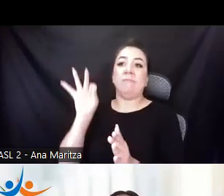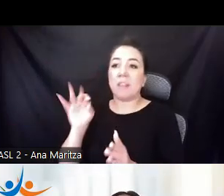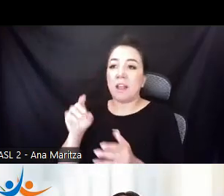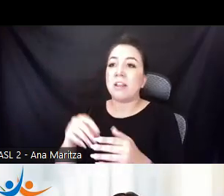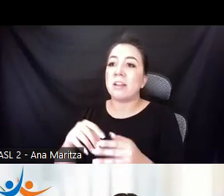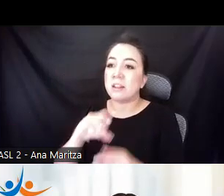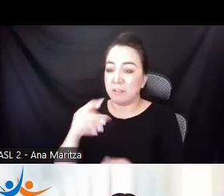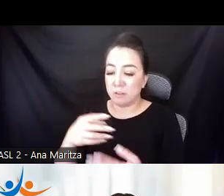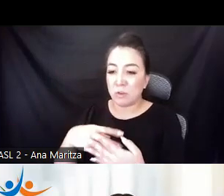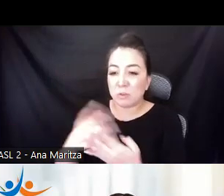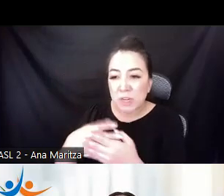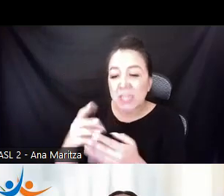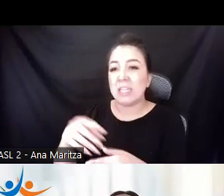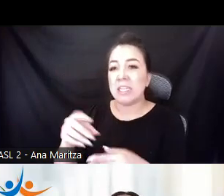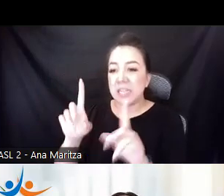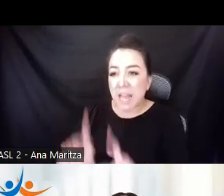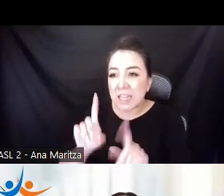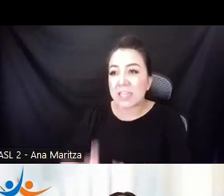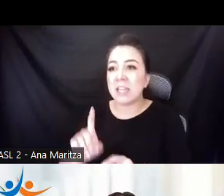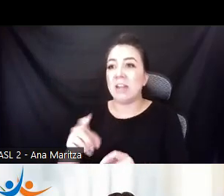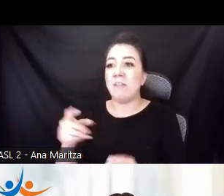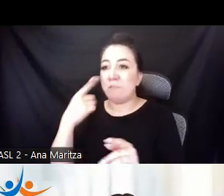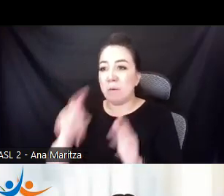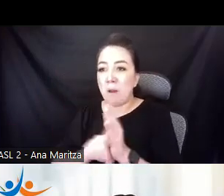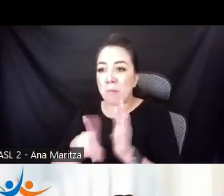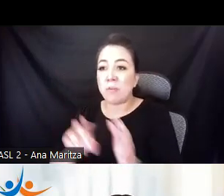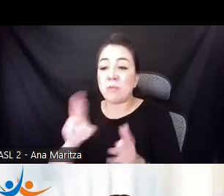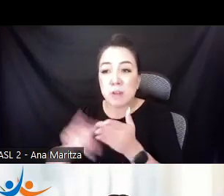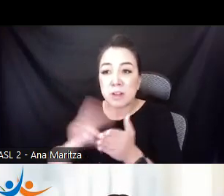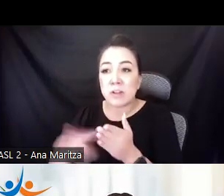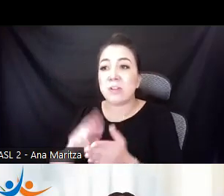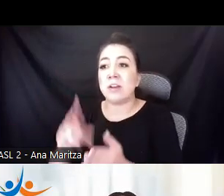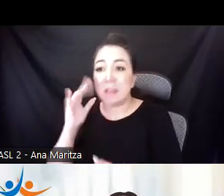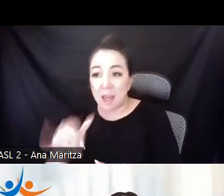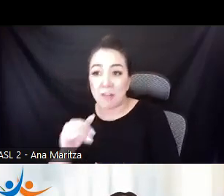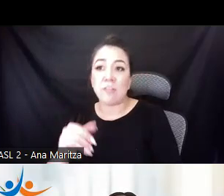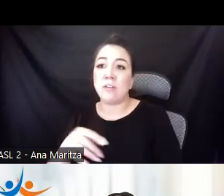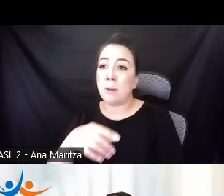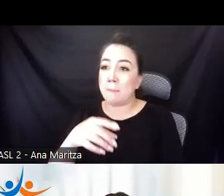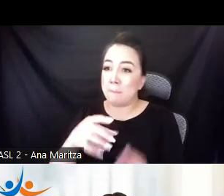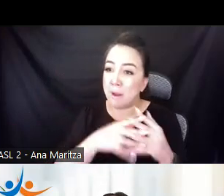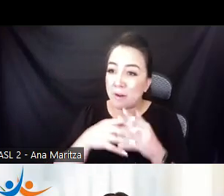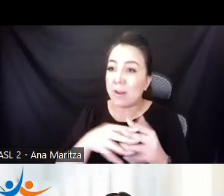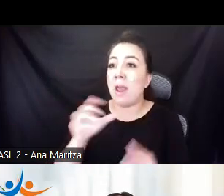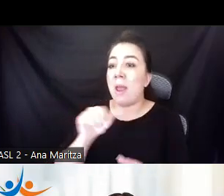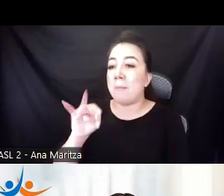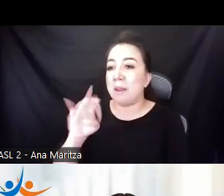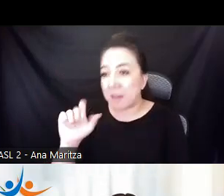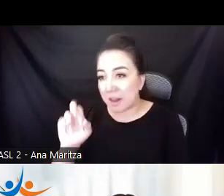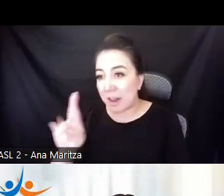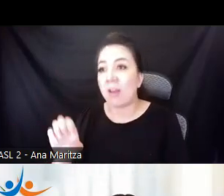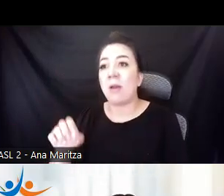testing in underrepresented populations, research among California, American Indian, and Alaska Native Medicare